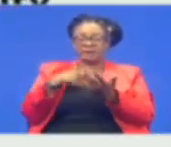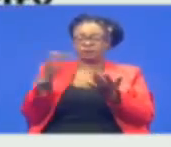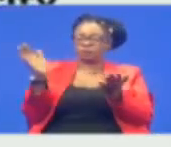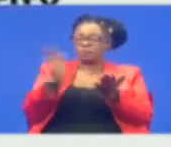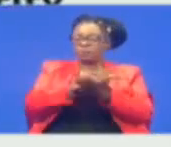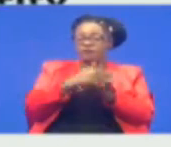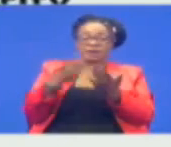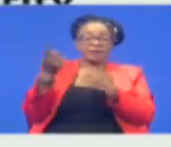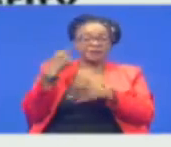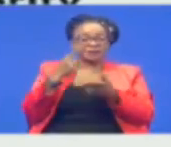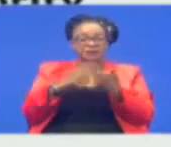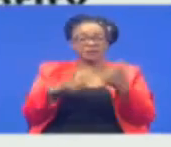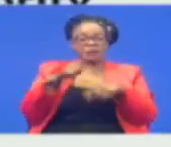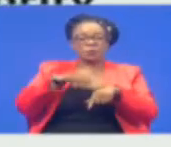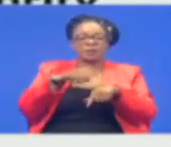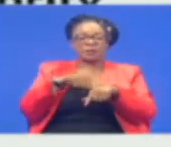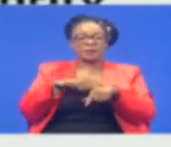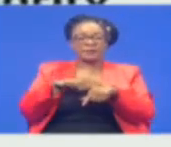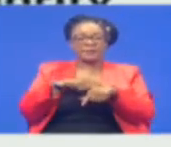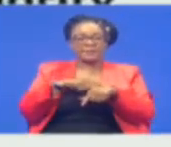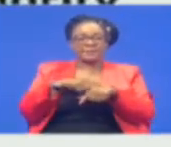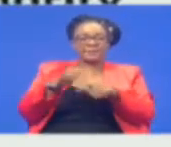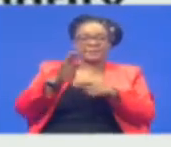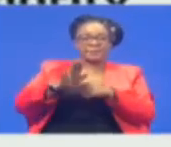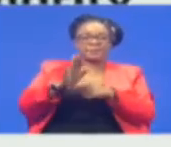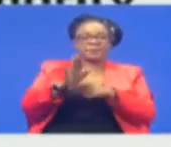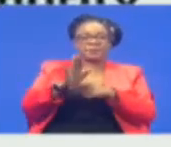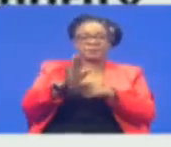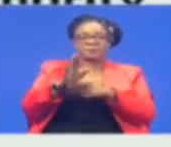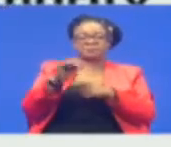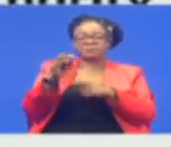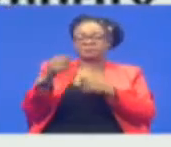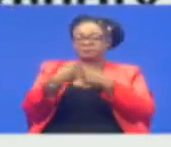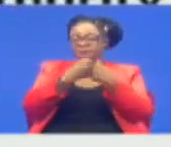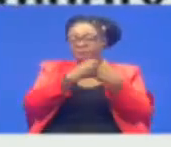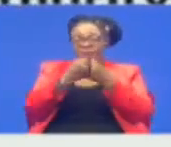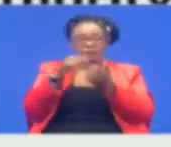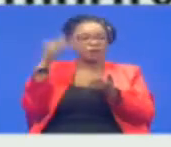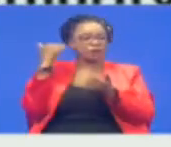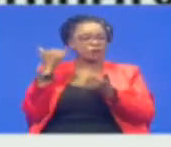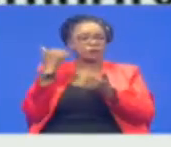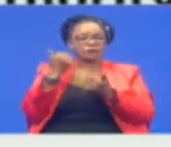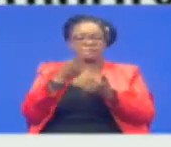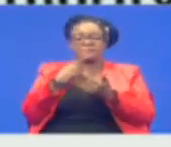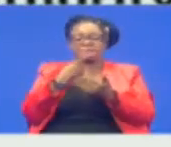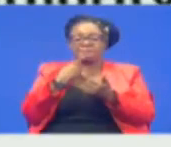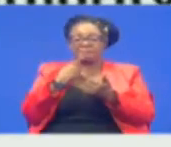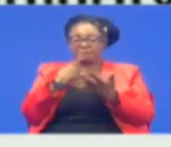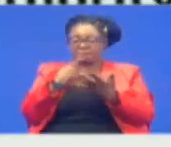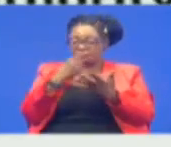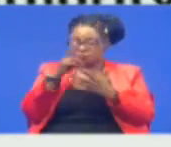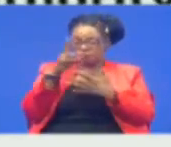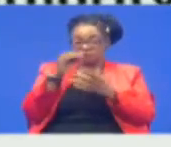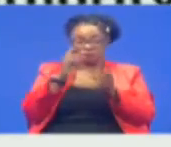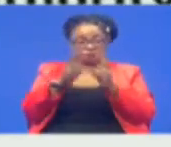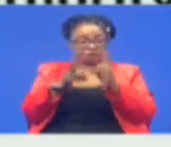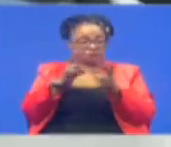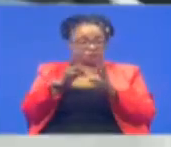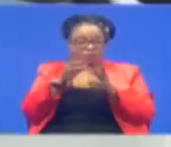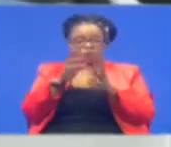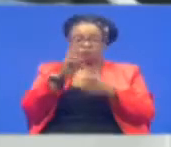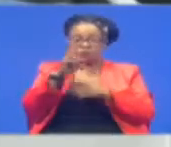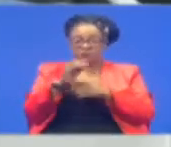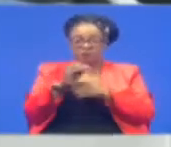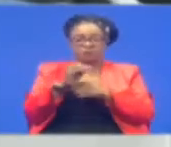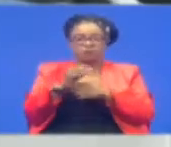year when his reappointment was challenged in court. He stepped aside in August 2020 to allow the due process